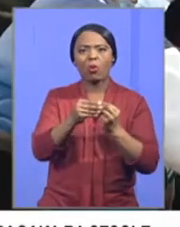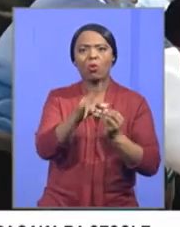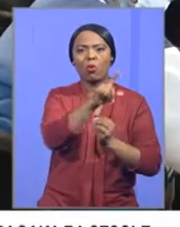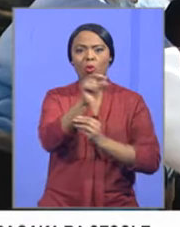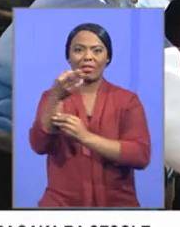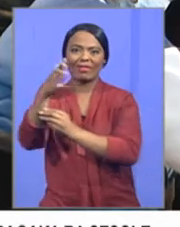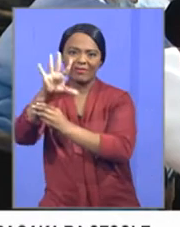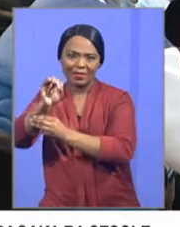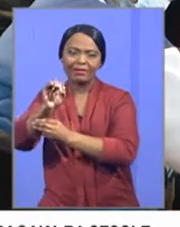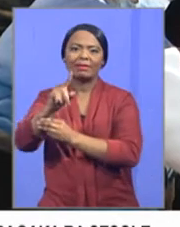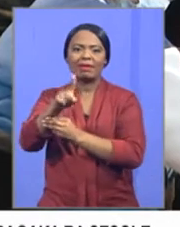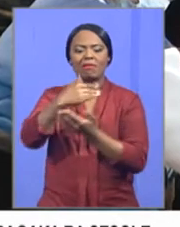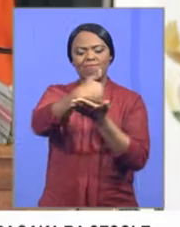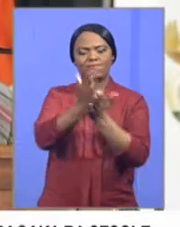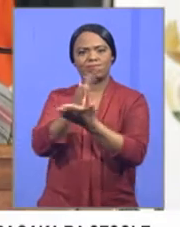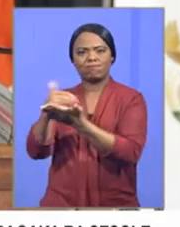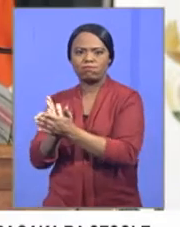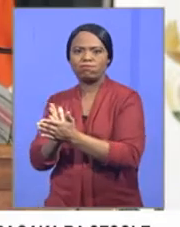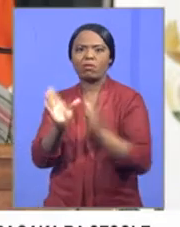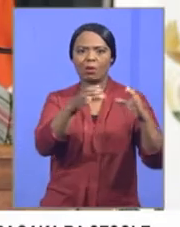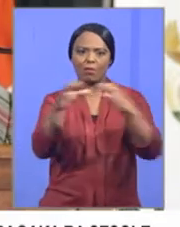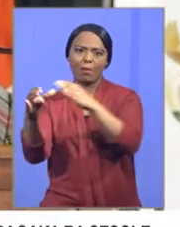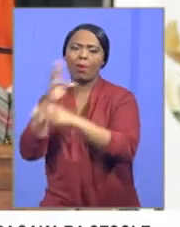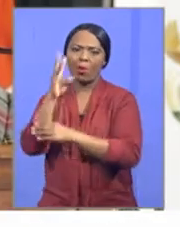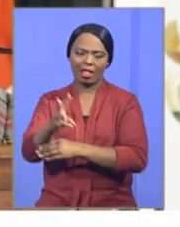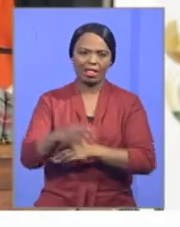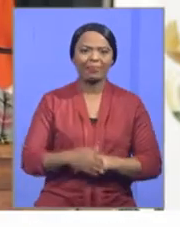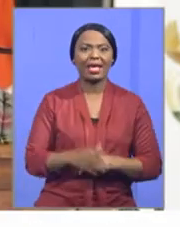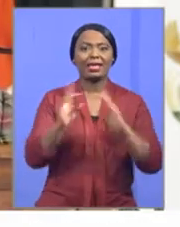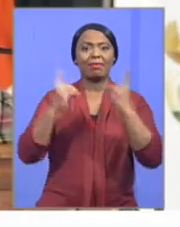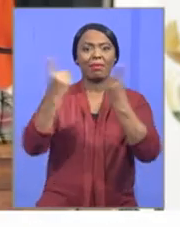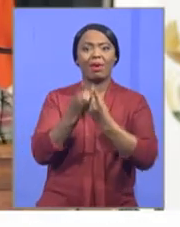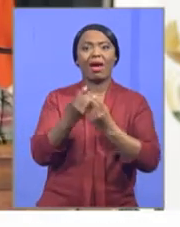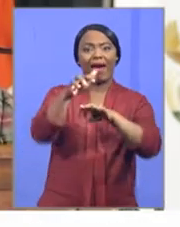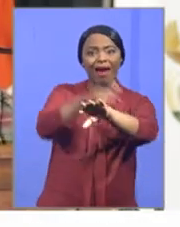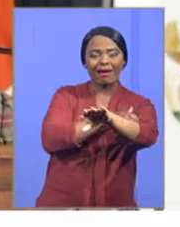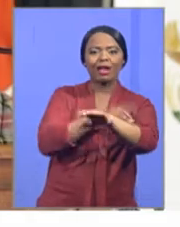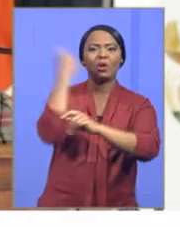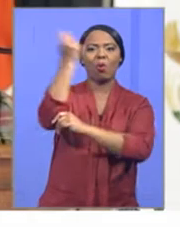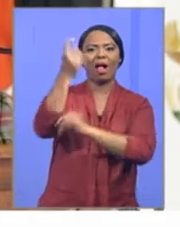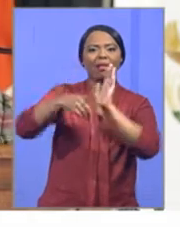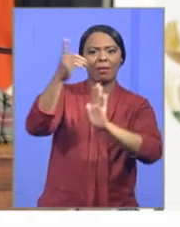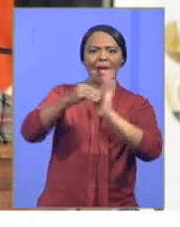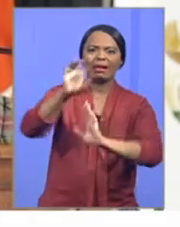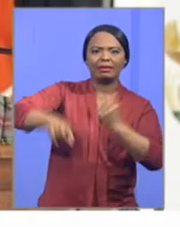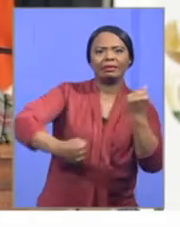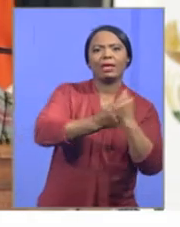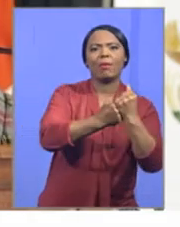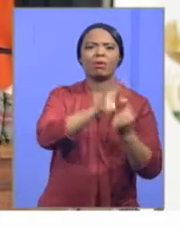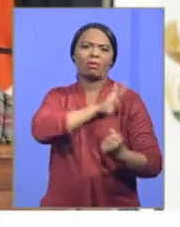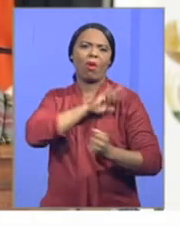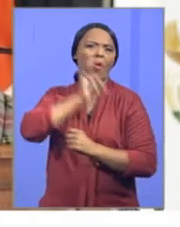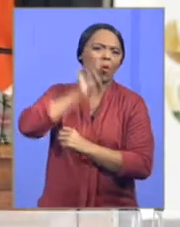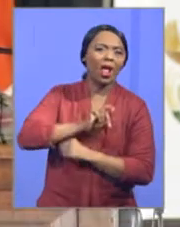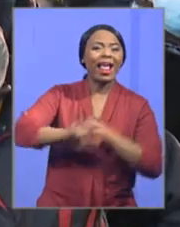tla di aroganyang Bagaka ba sesole. The Department of Agriculture and Rural Development to support the veterans with land,